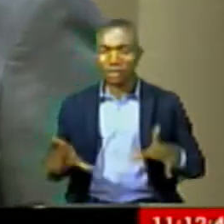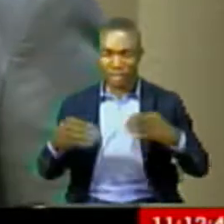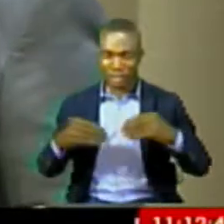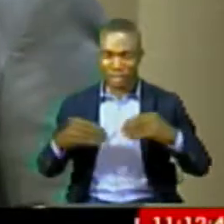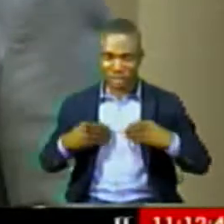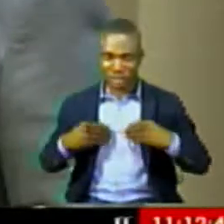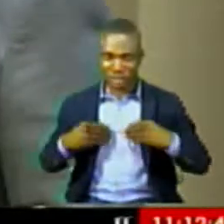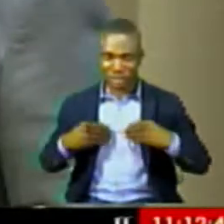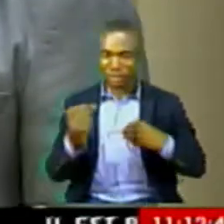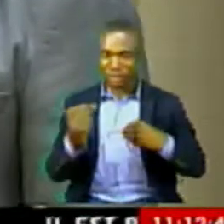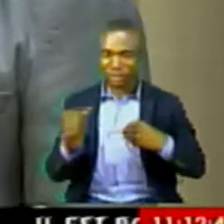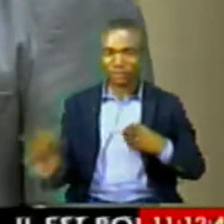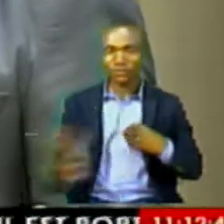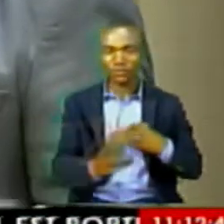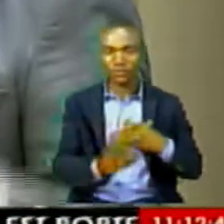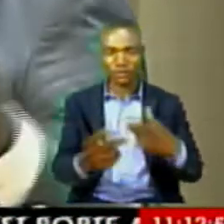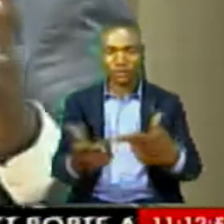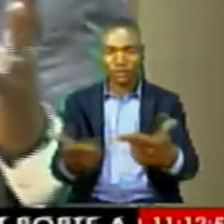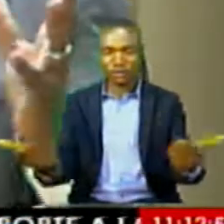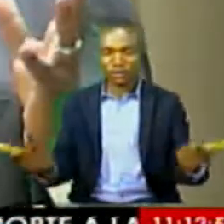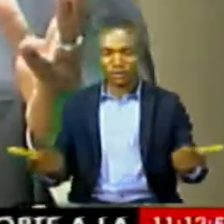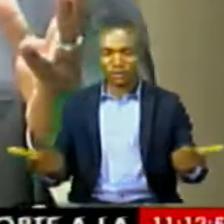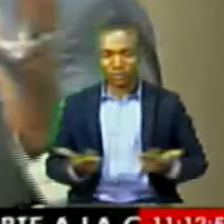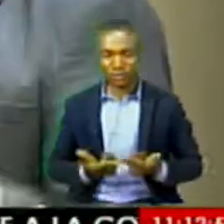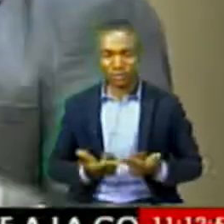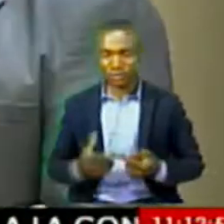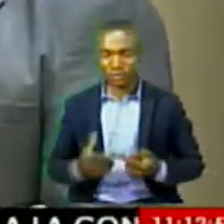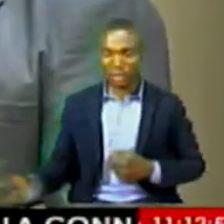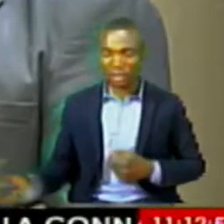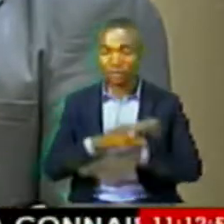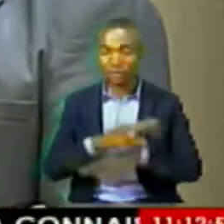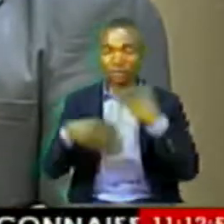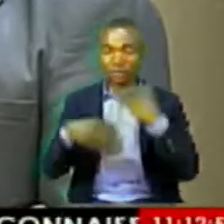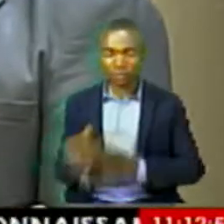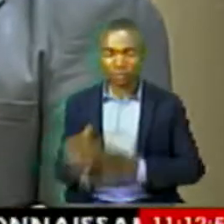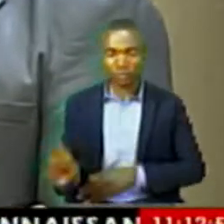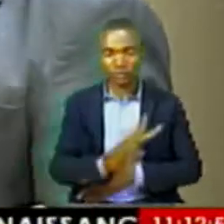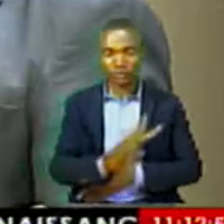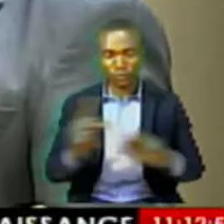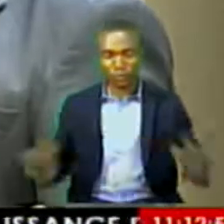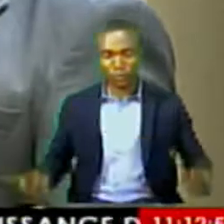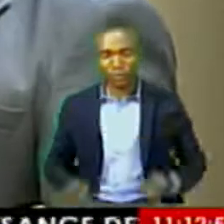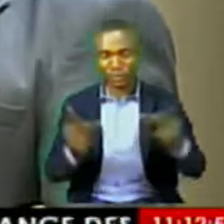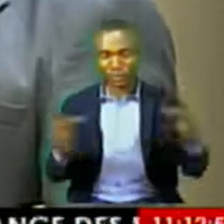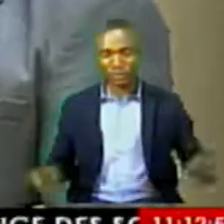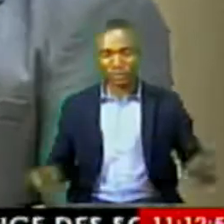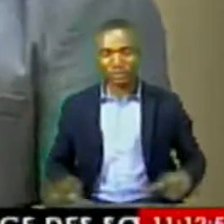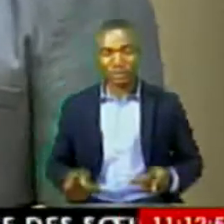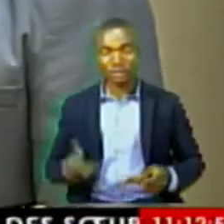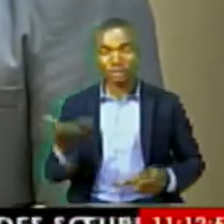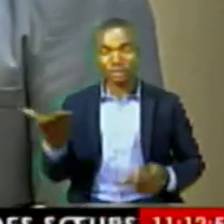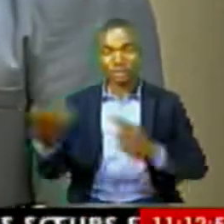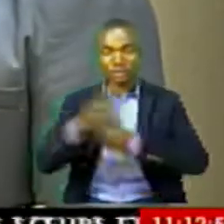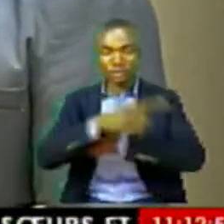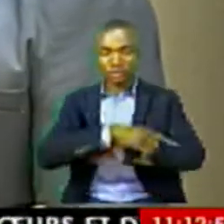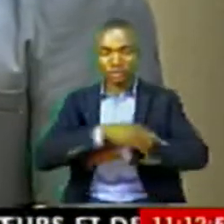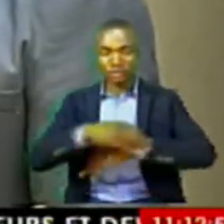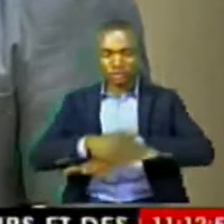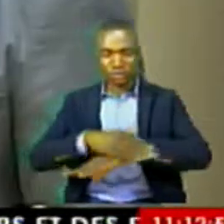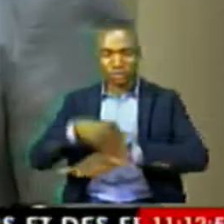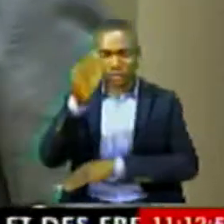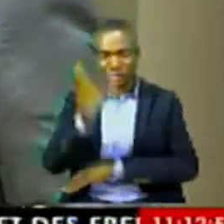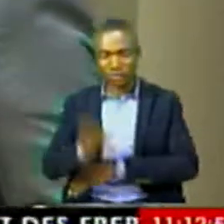He accept to get your place. He have get everything's for you, and then he goes with you at